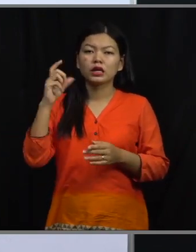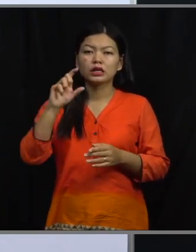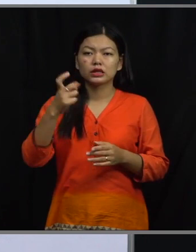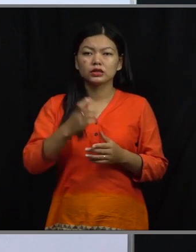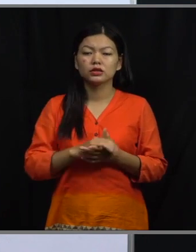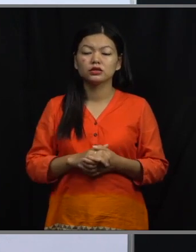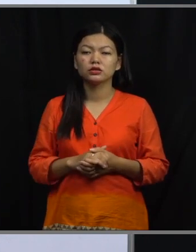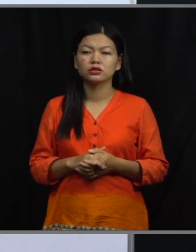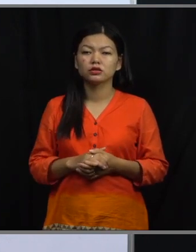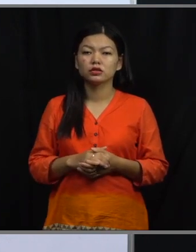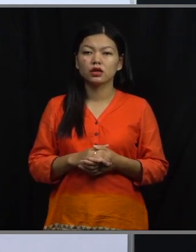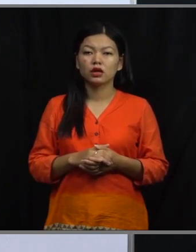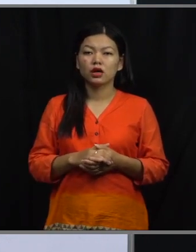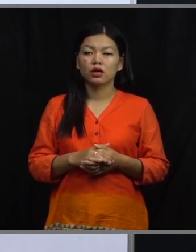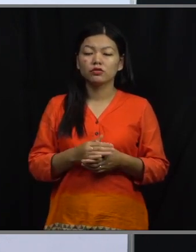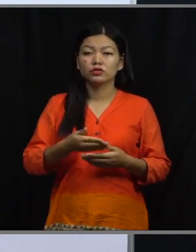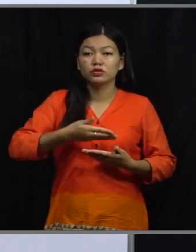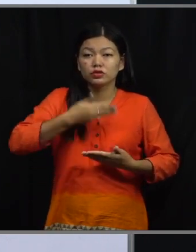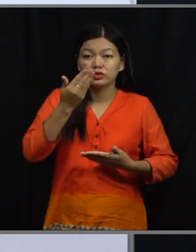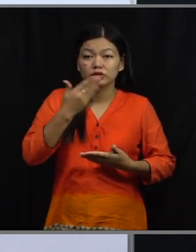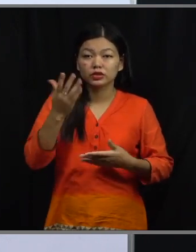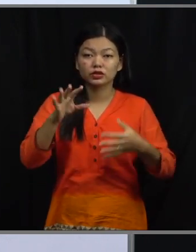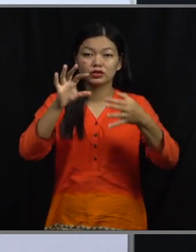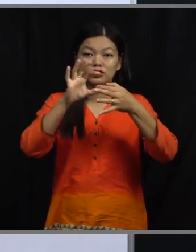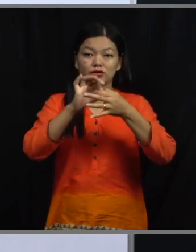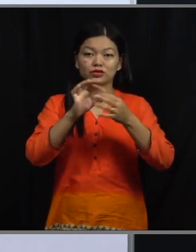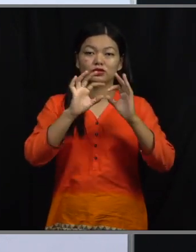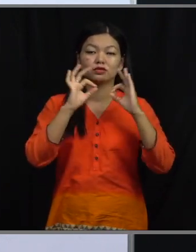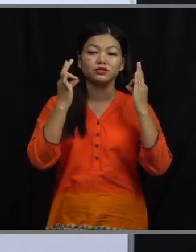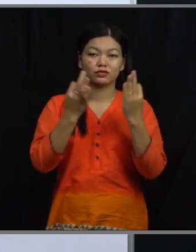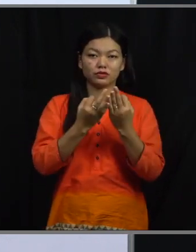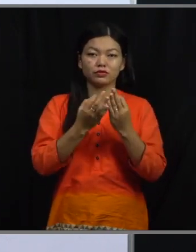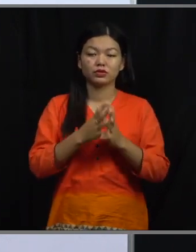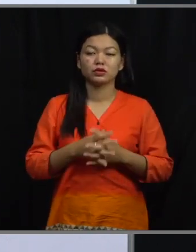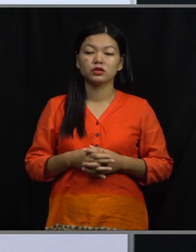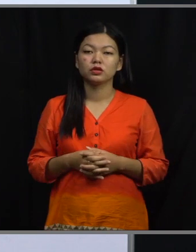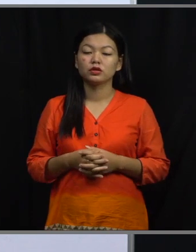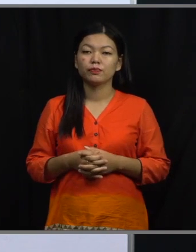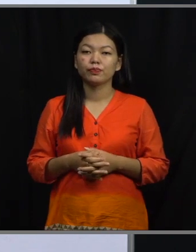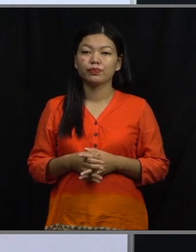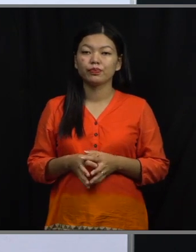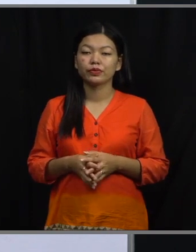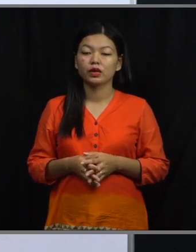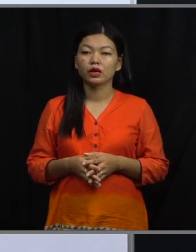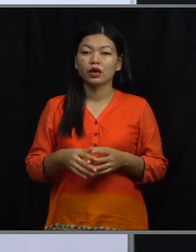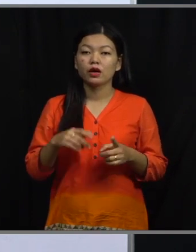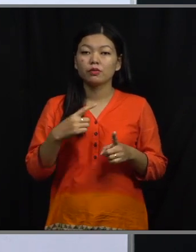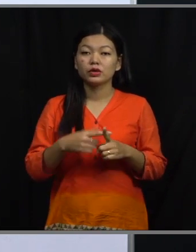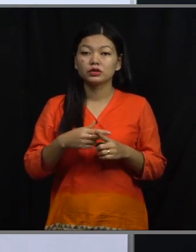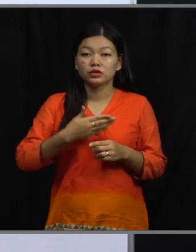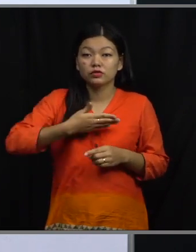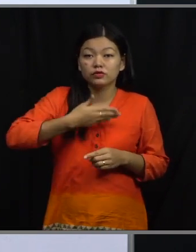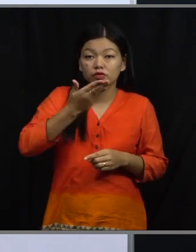introduction about joint family. Okay, so we have discussed about that, and we have discussed that it is a